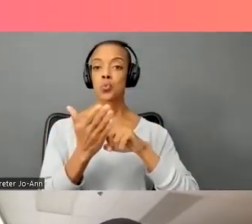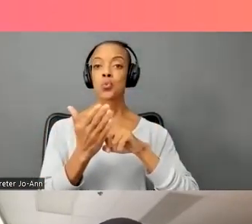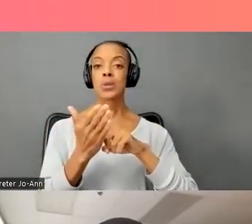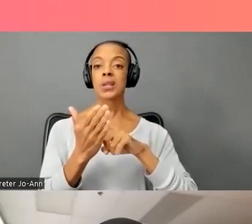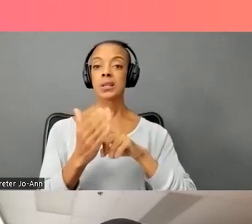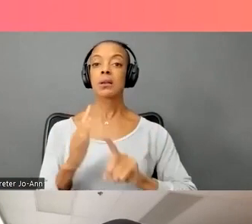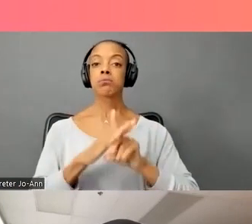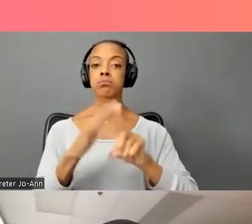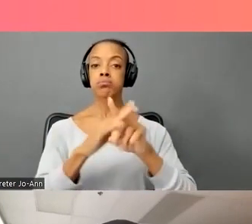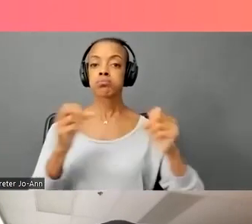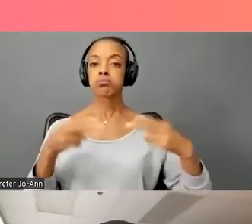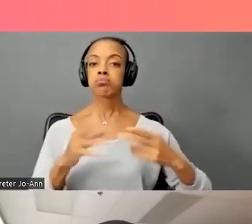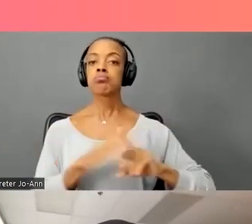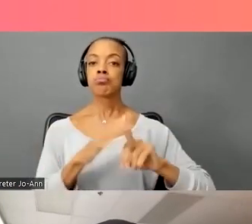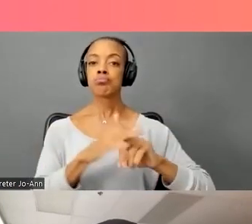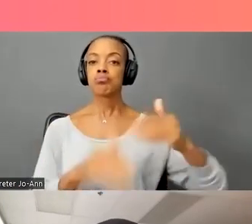this segment of the presentation.